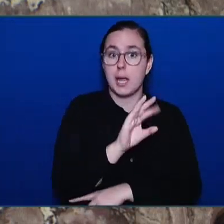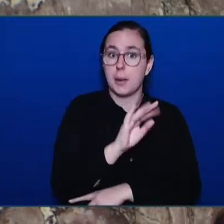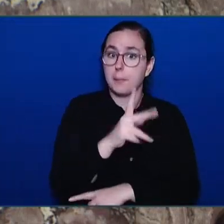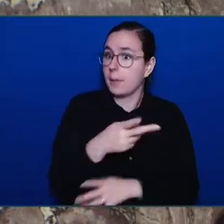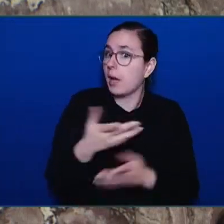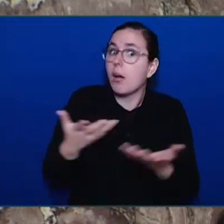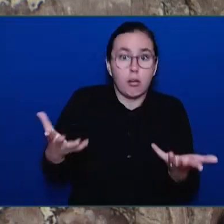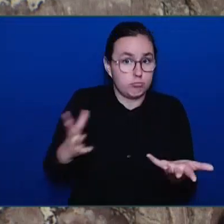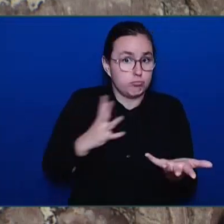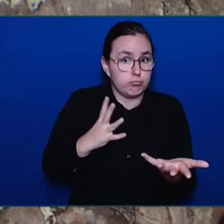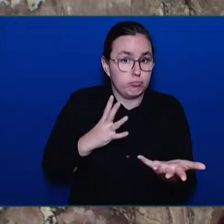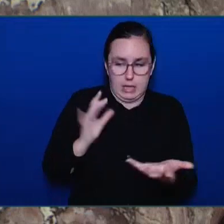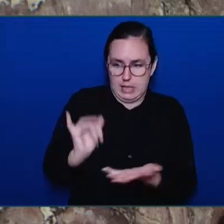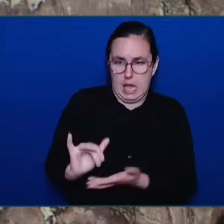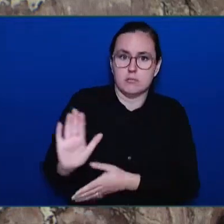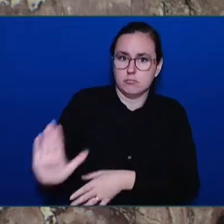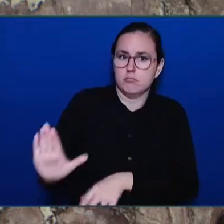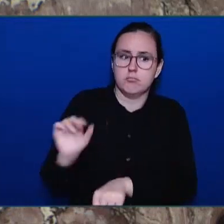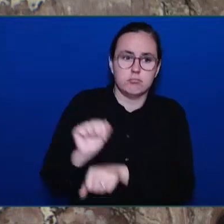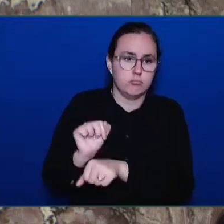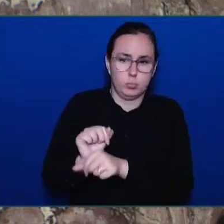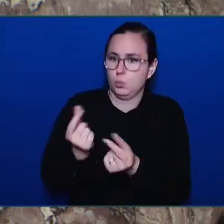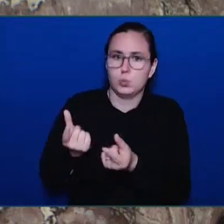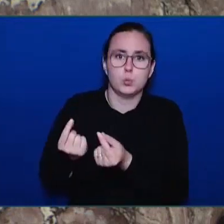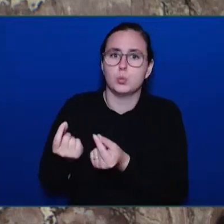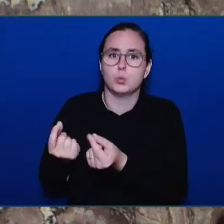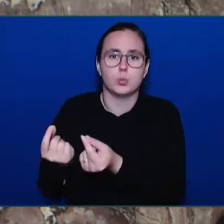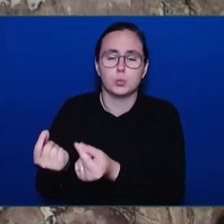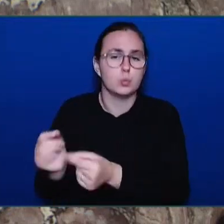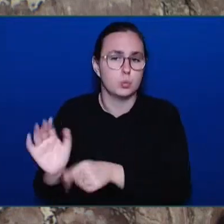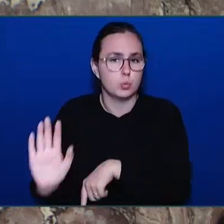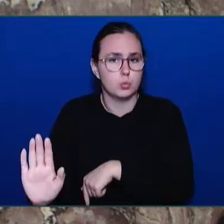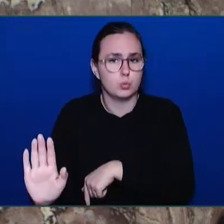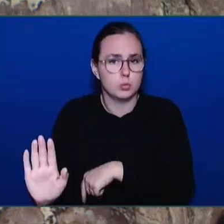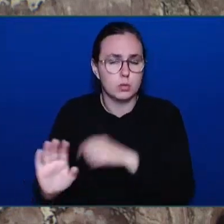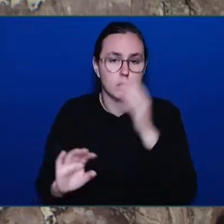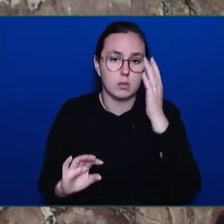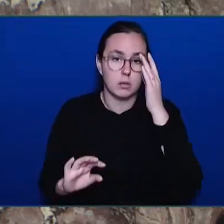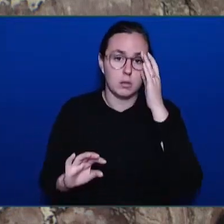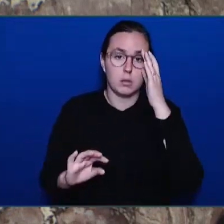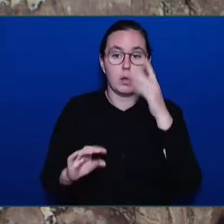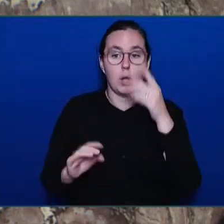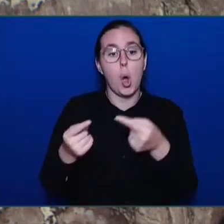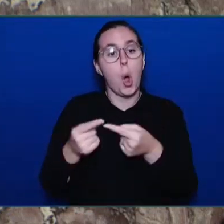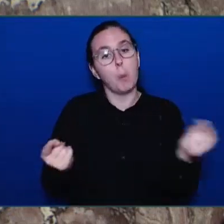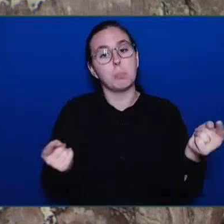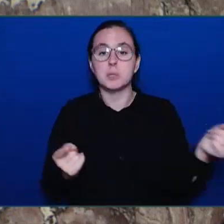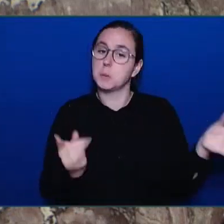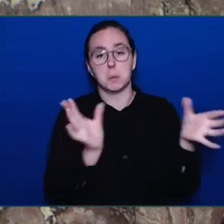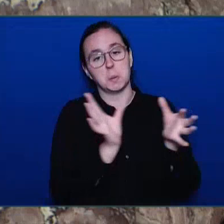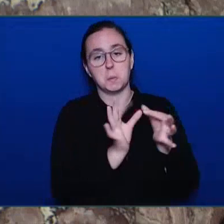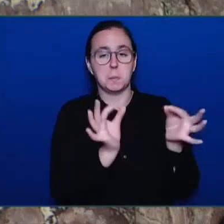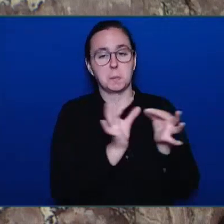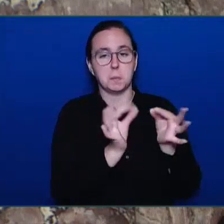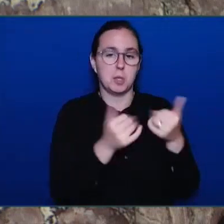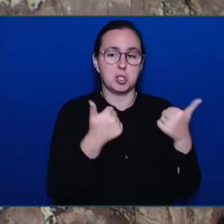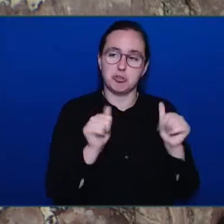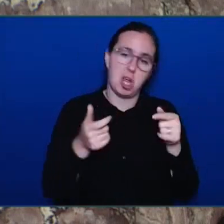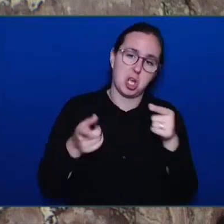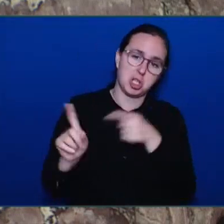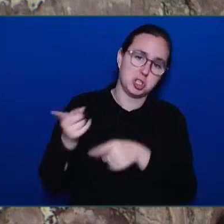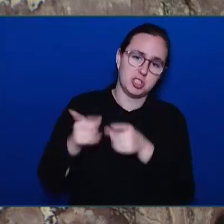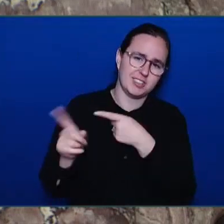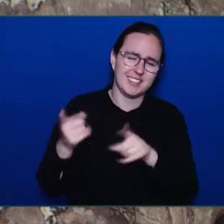because the Leader of the Opposition wants to score political points, but it's being done to ensure that we have safe, effective policing, not only in